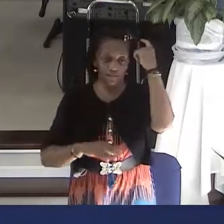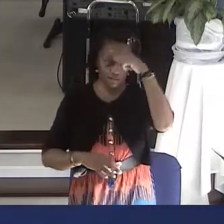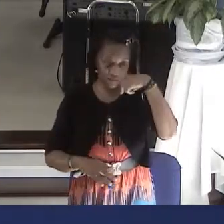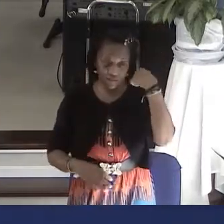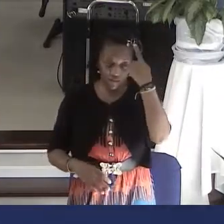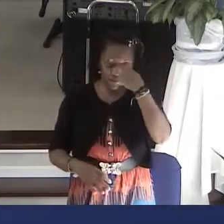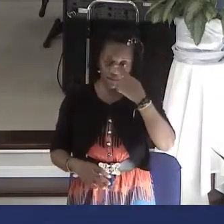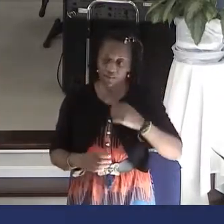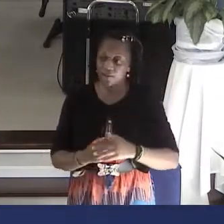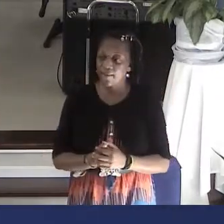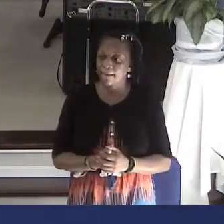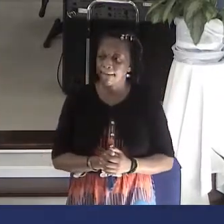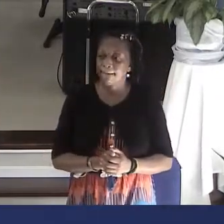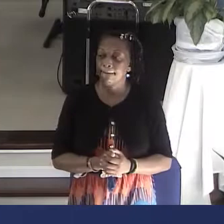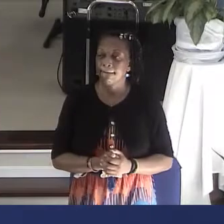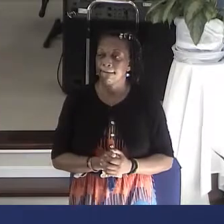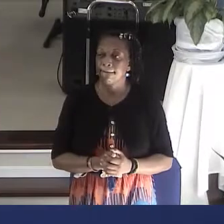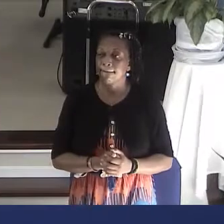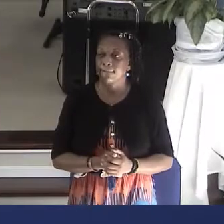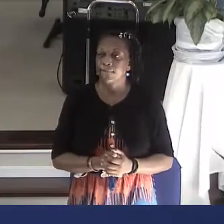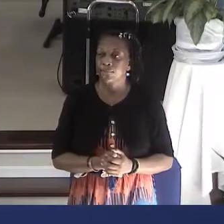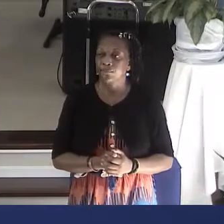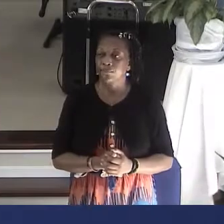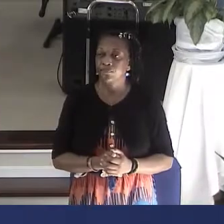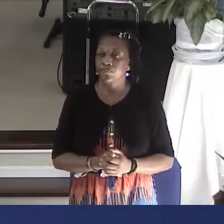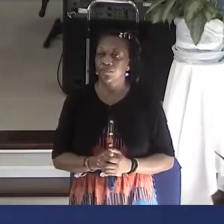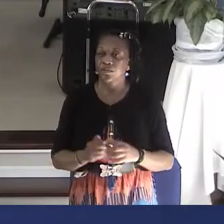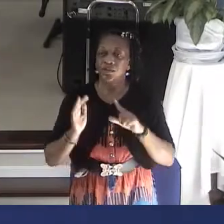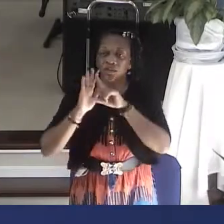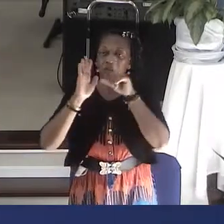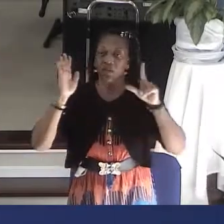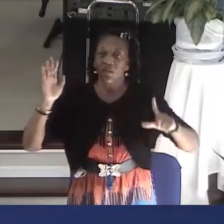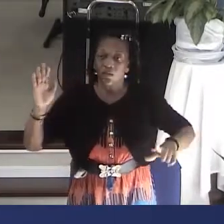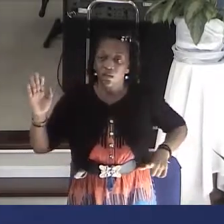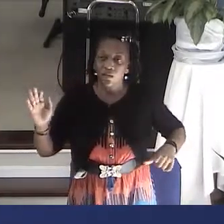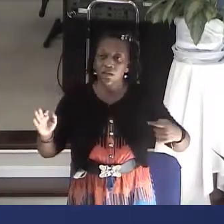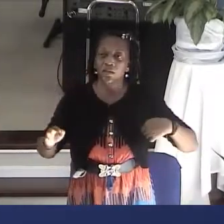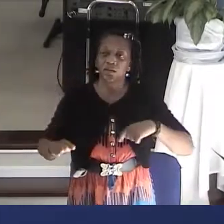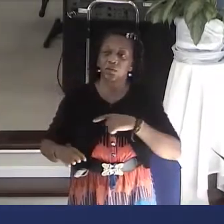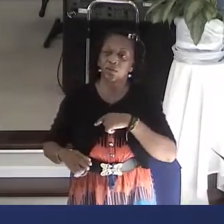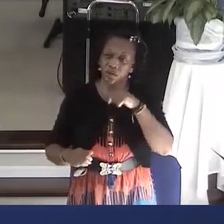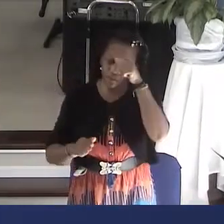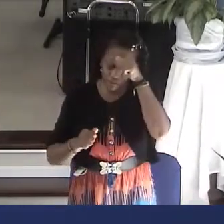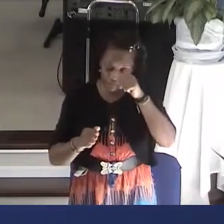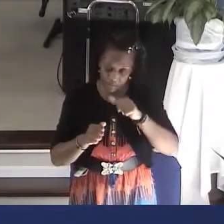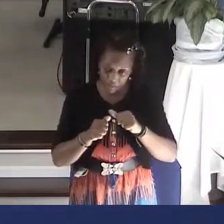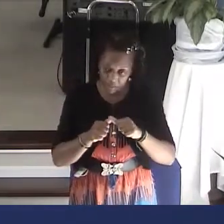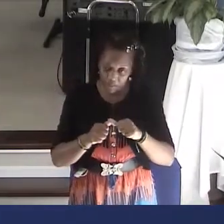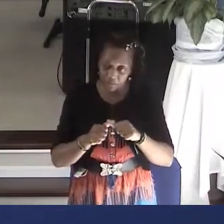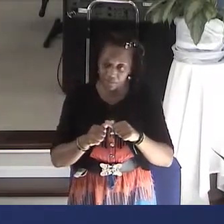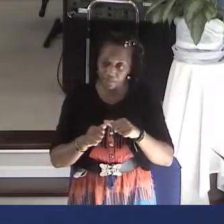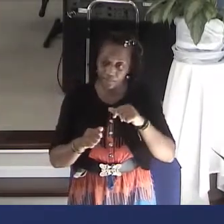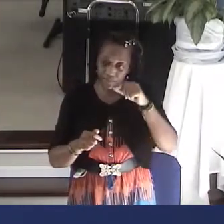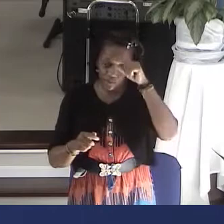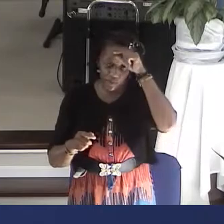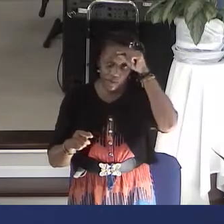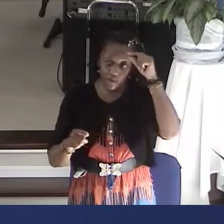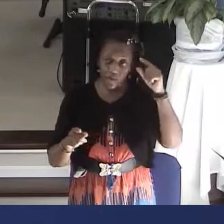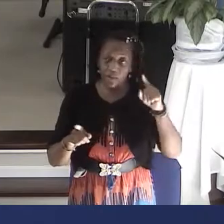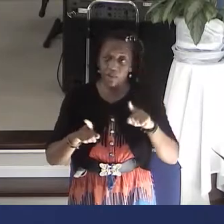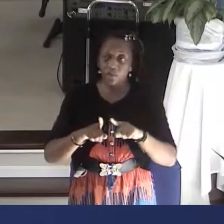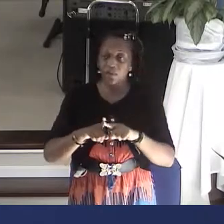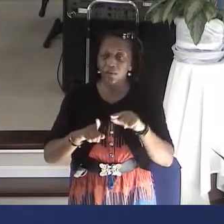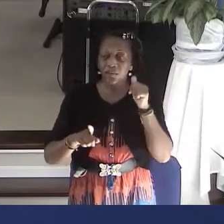Oh God, we remember our brothers and sisters in Haiti. Oh God, we ask that